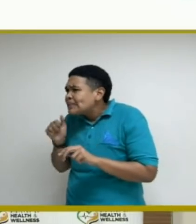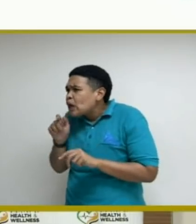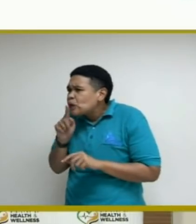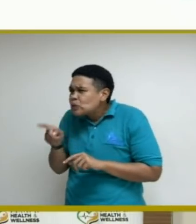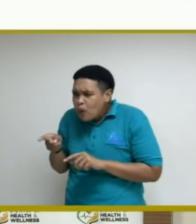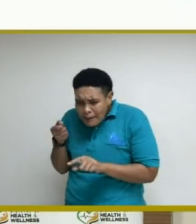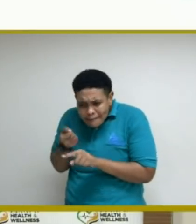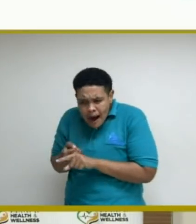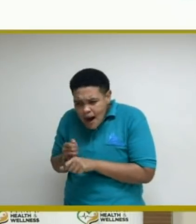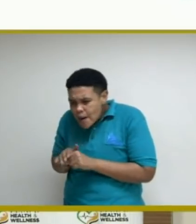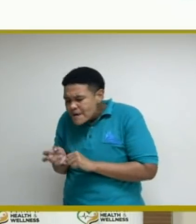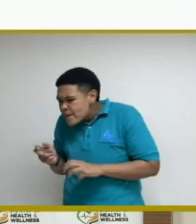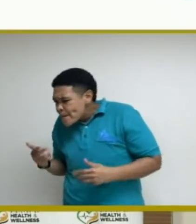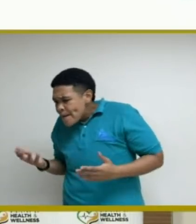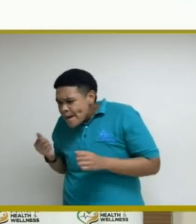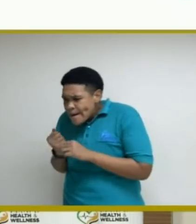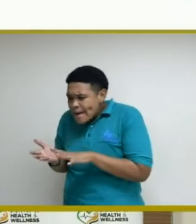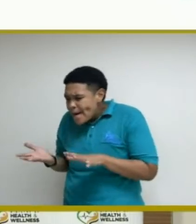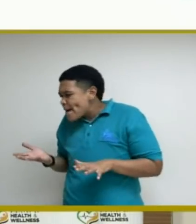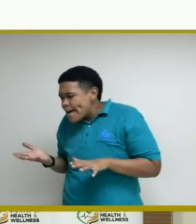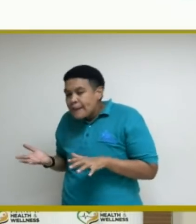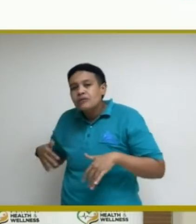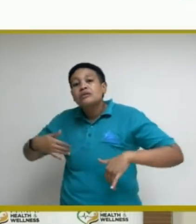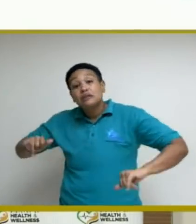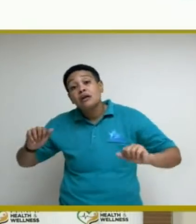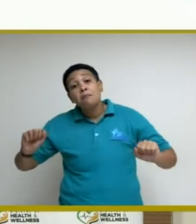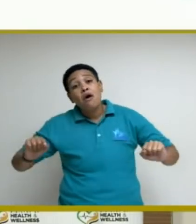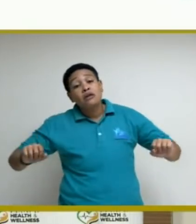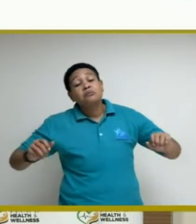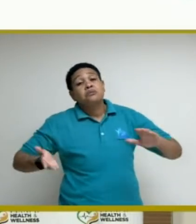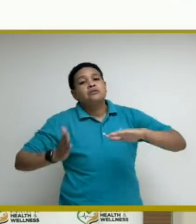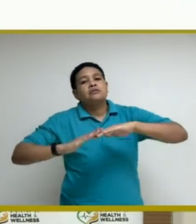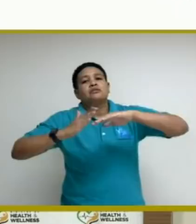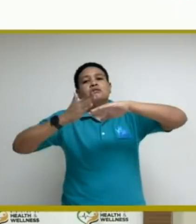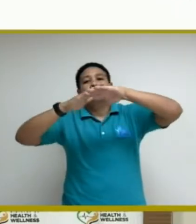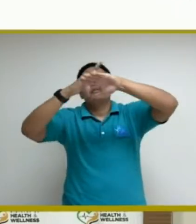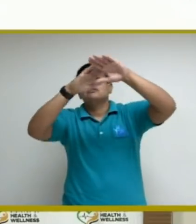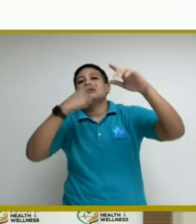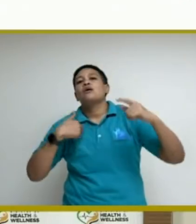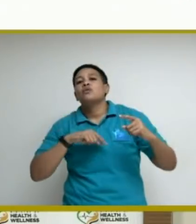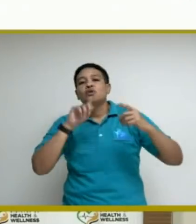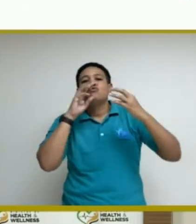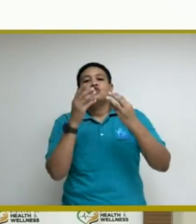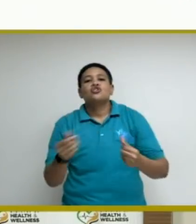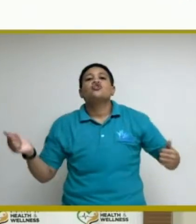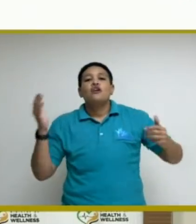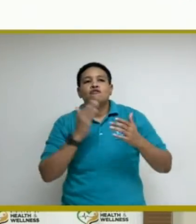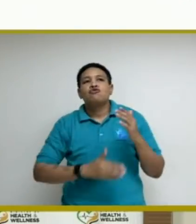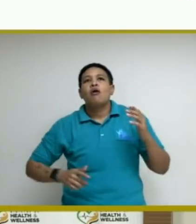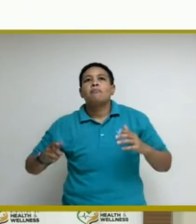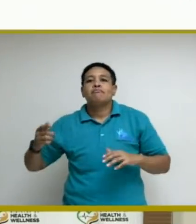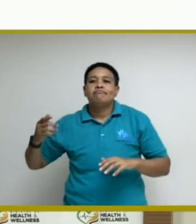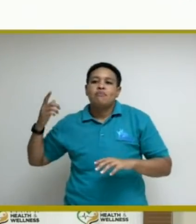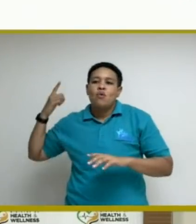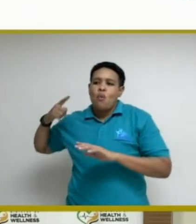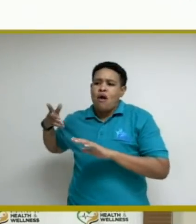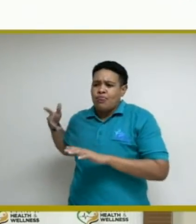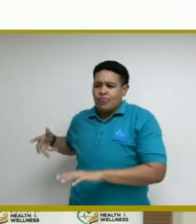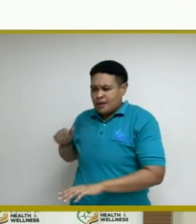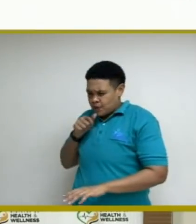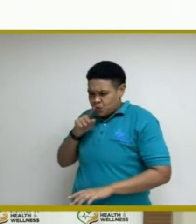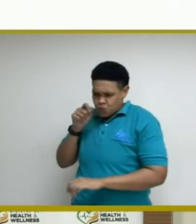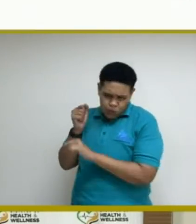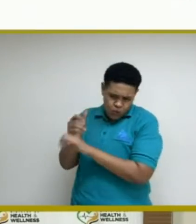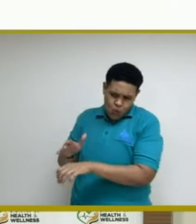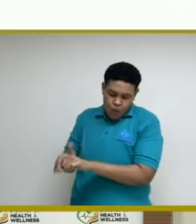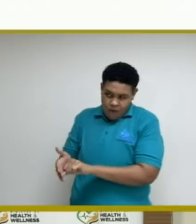is a potential for the number of cases to increase as we resolve some of those cases.